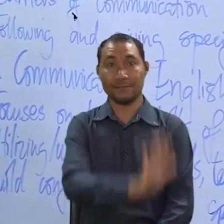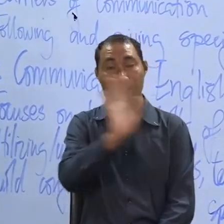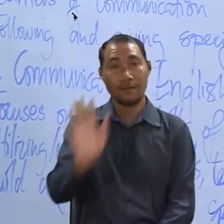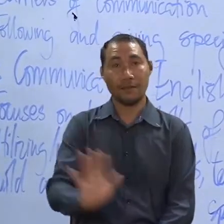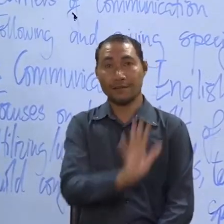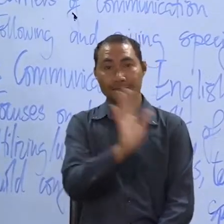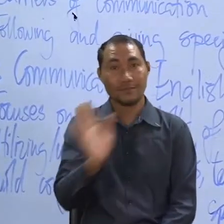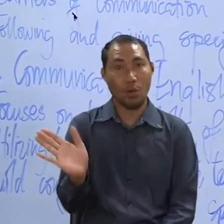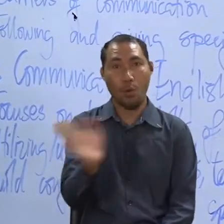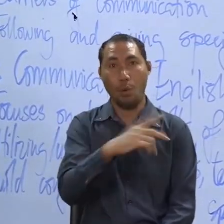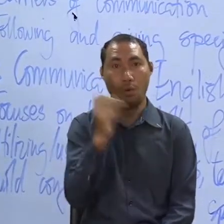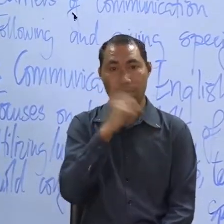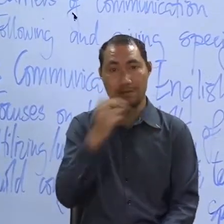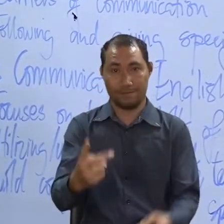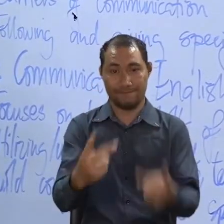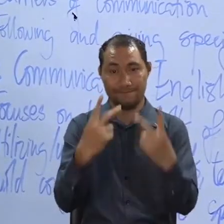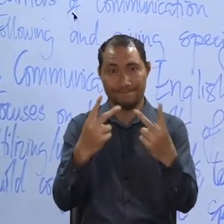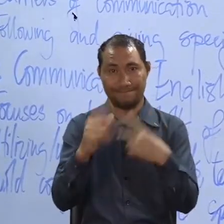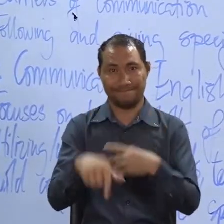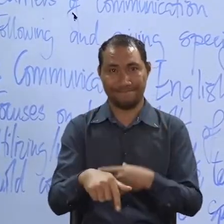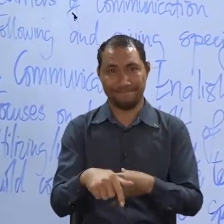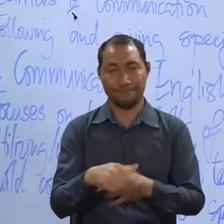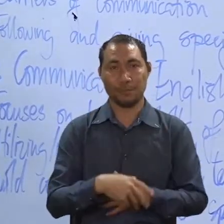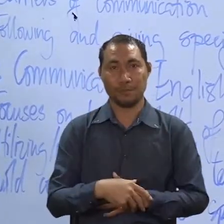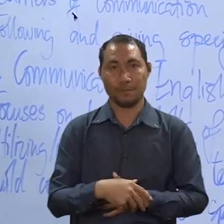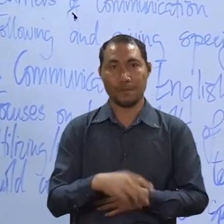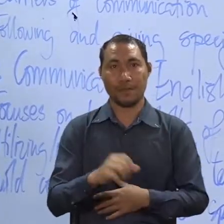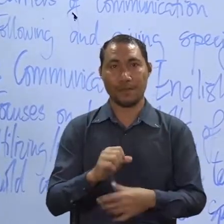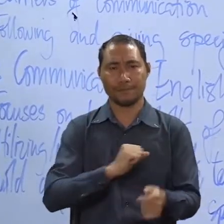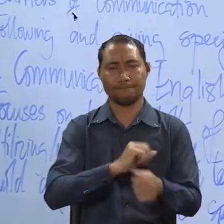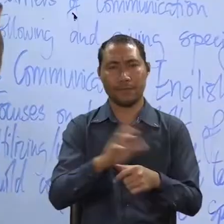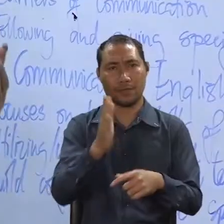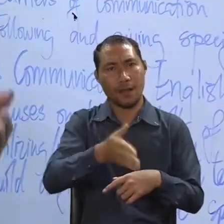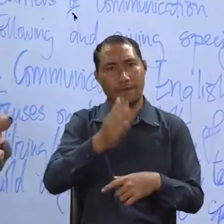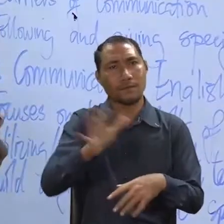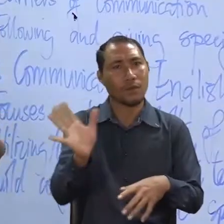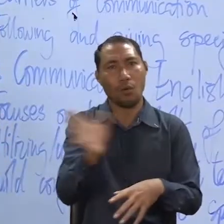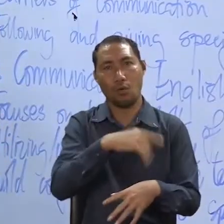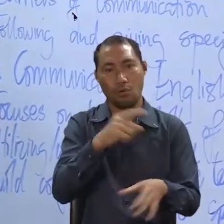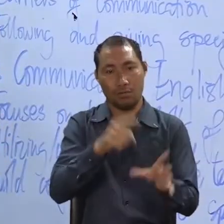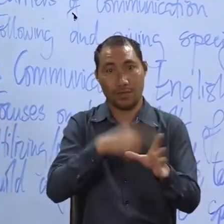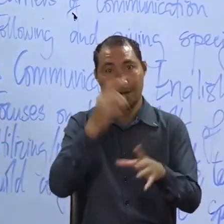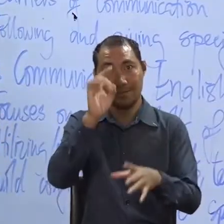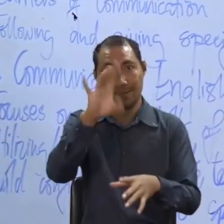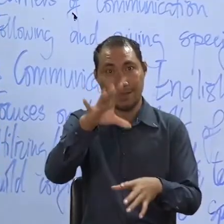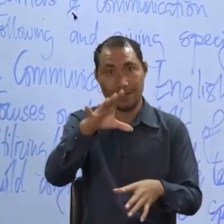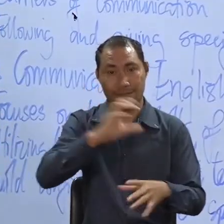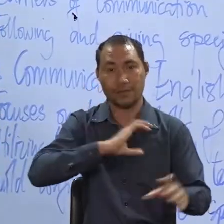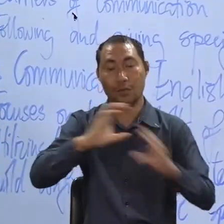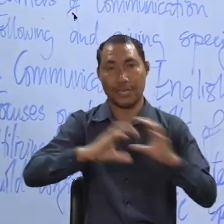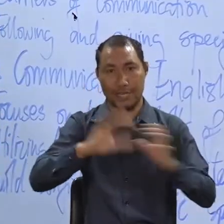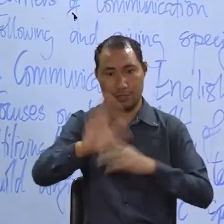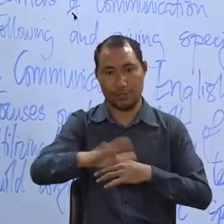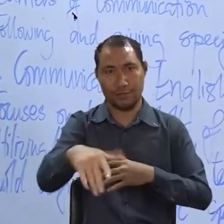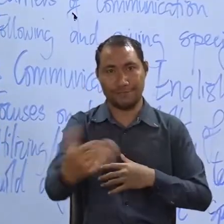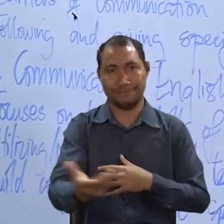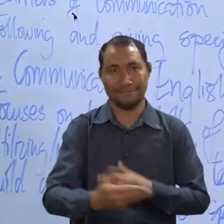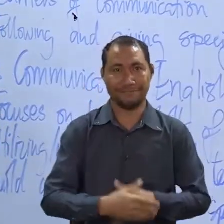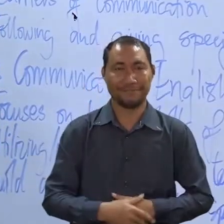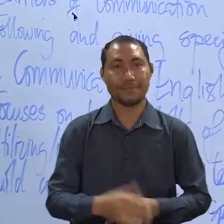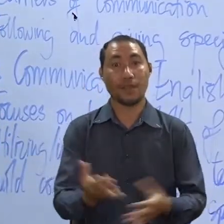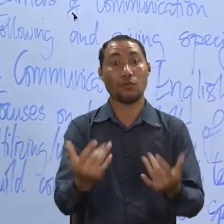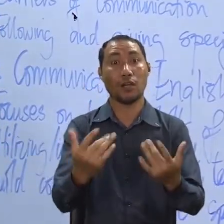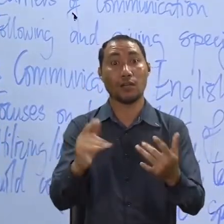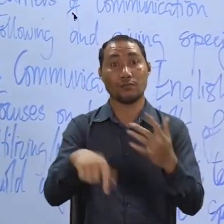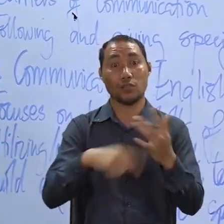talofa lava to all of our viewers today. Special talofa to all of our Year 10 communication students.